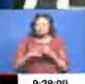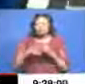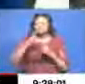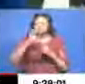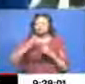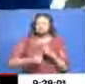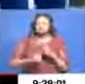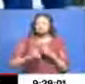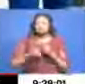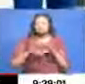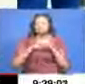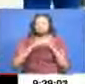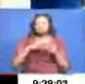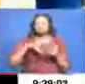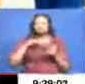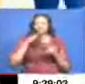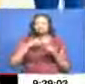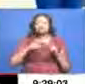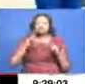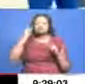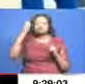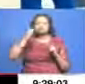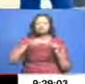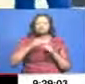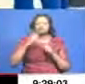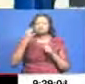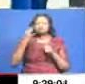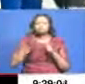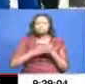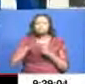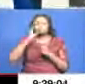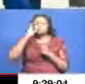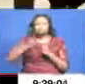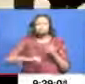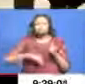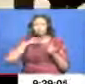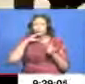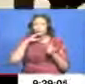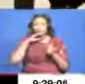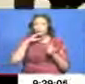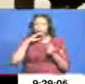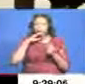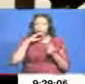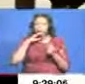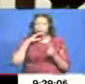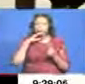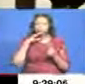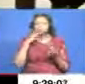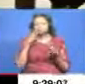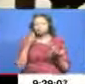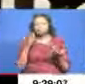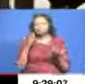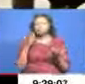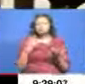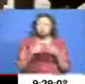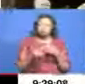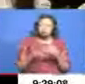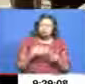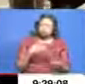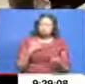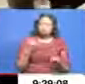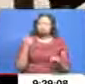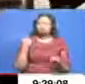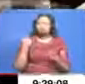Kenya, non-communicable diseases account for 39% of deaths. Though the statistics date back to